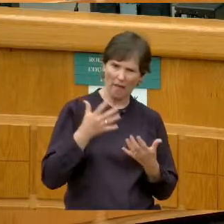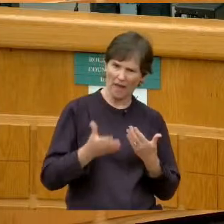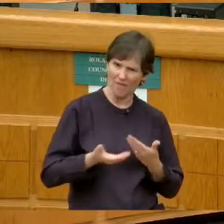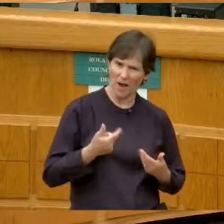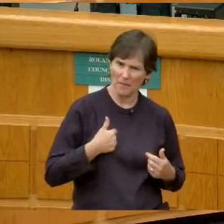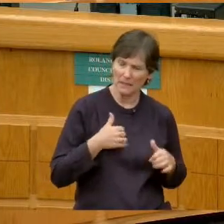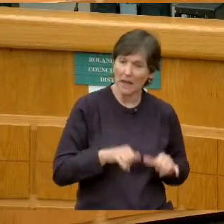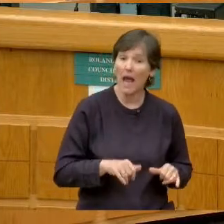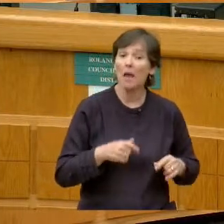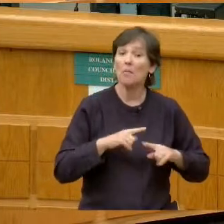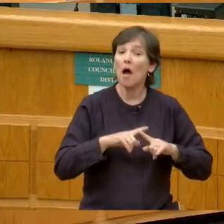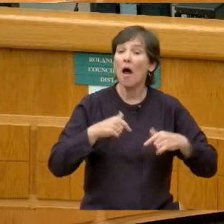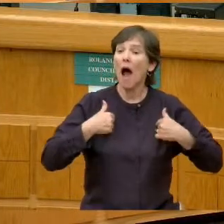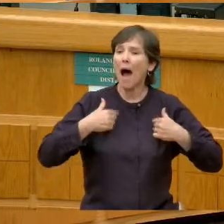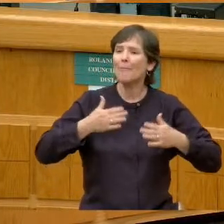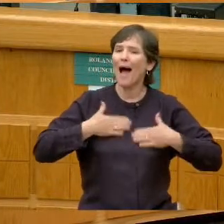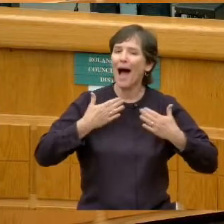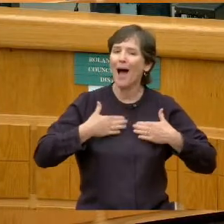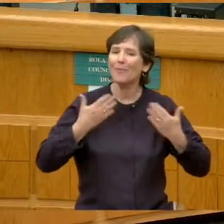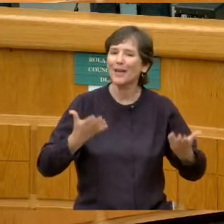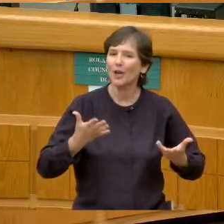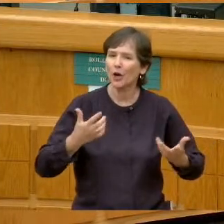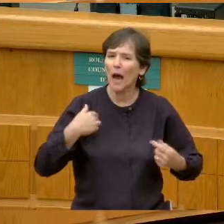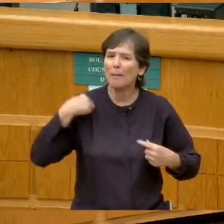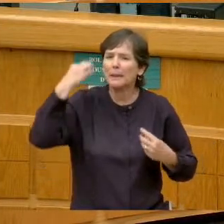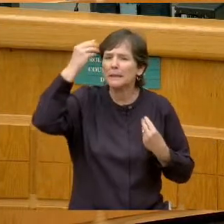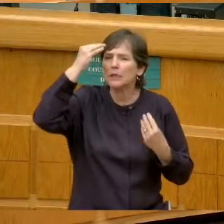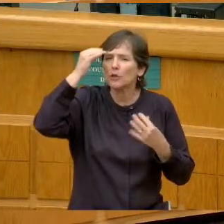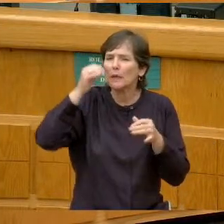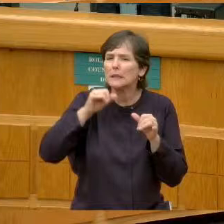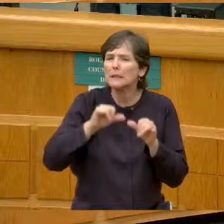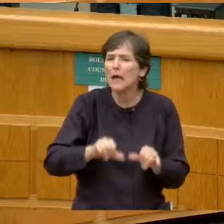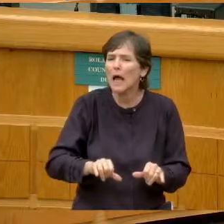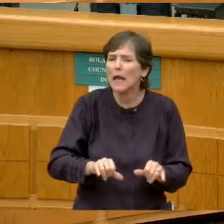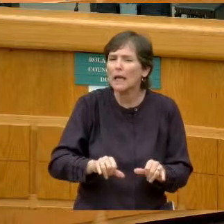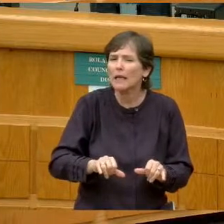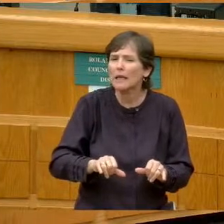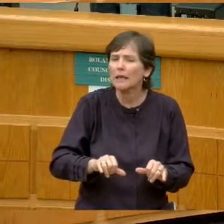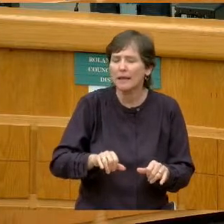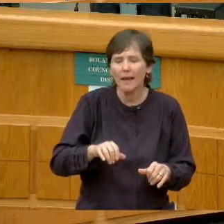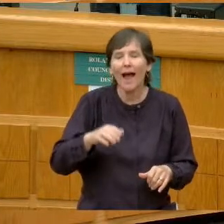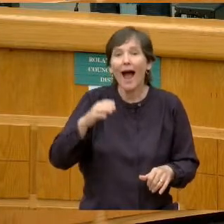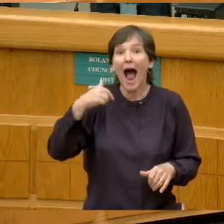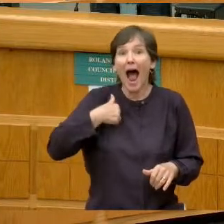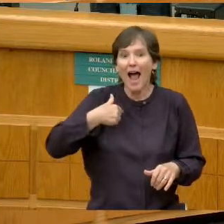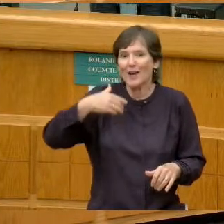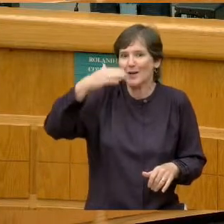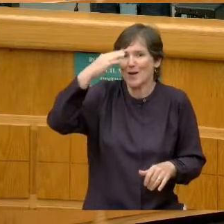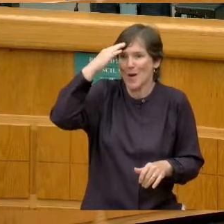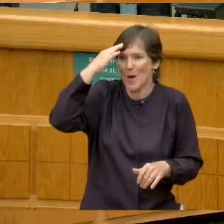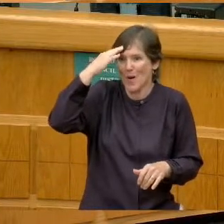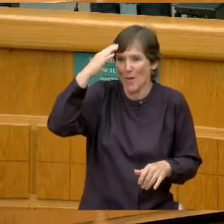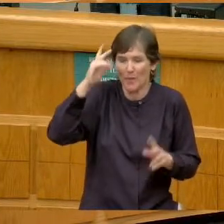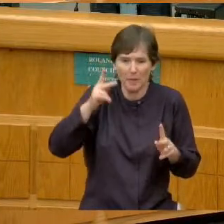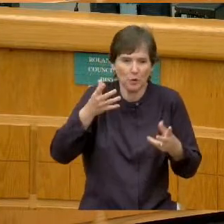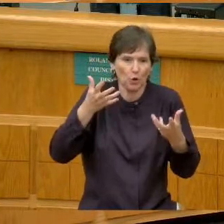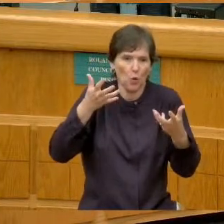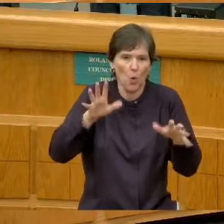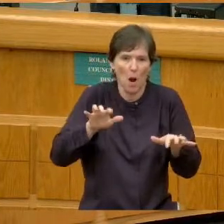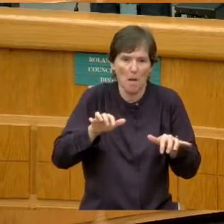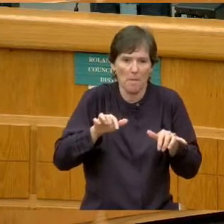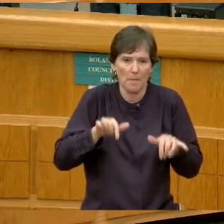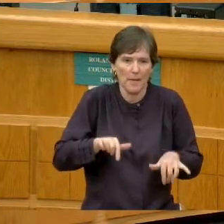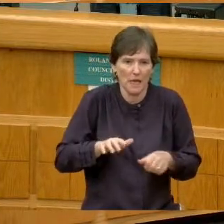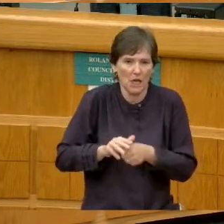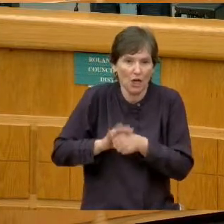leaving altogether. Listen to me. I know I am an unwanted guest. Many of your lives have